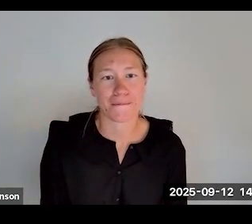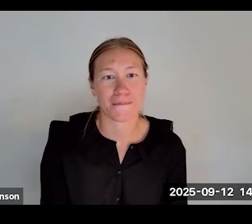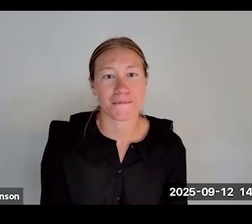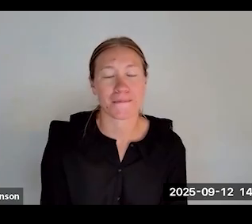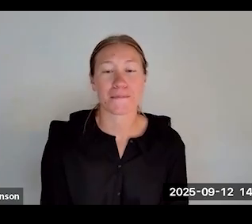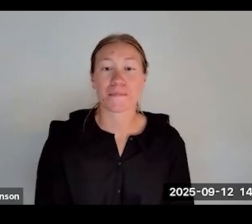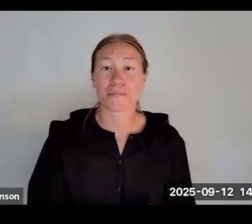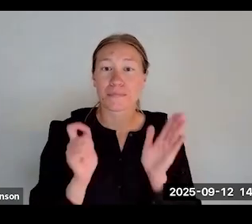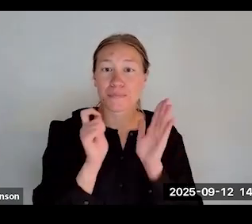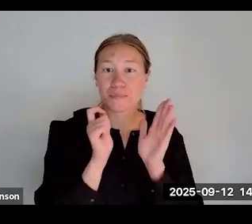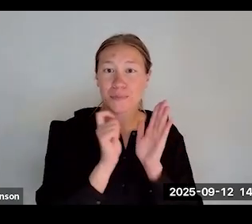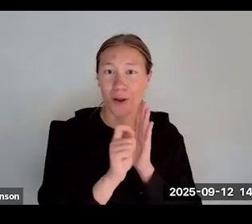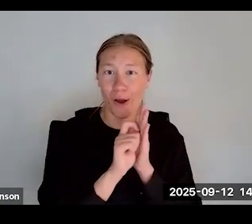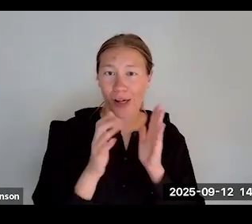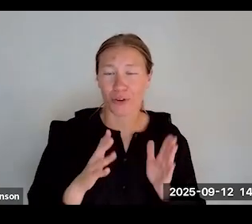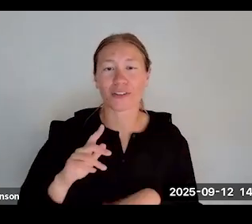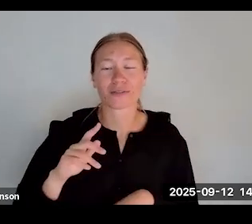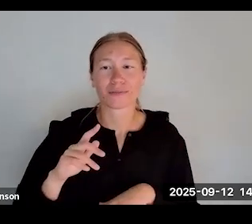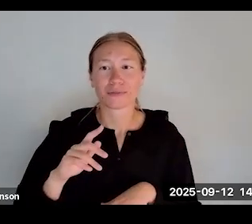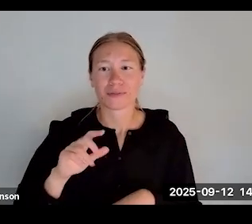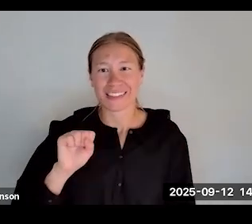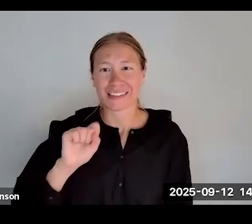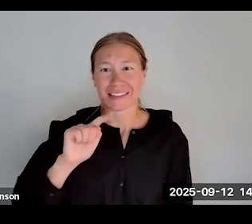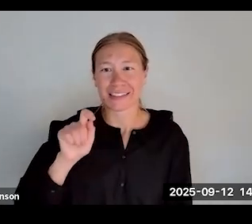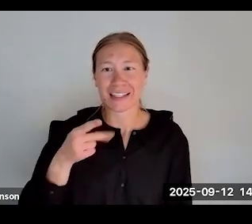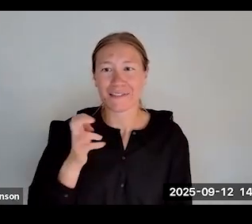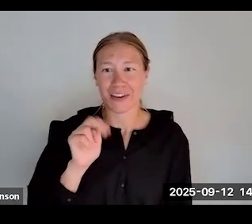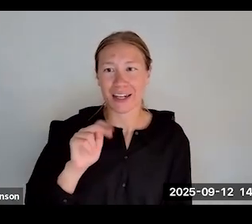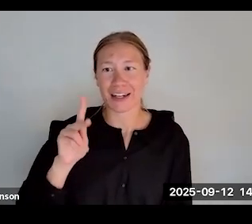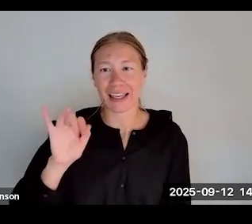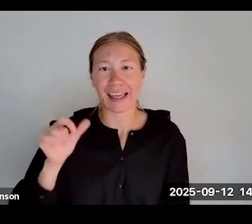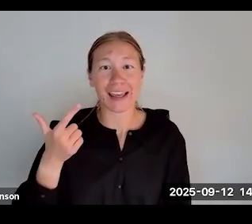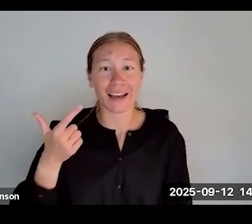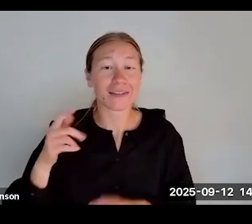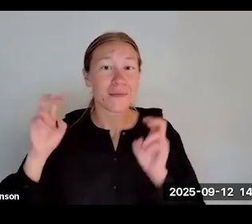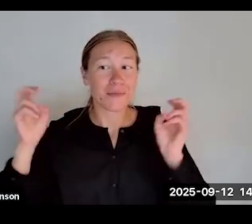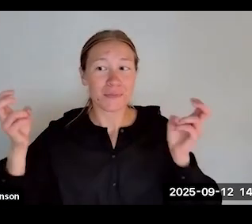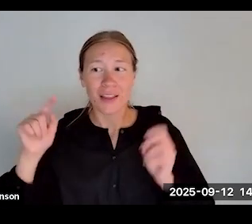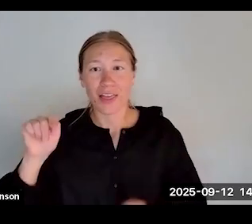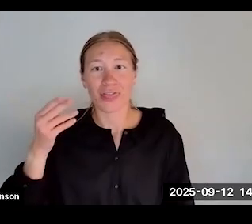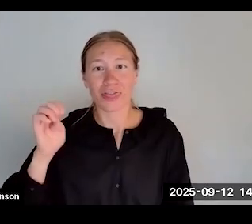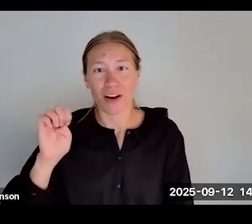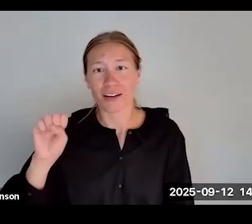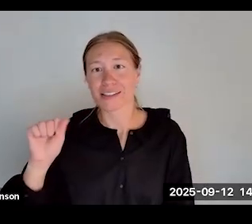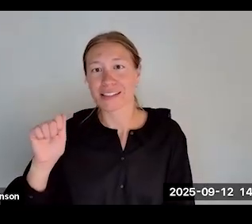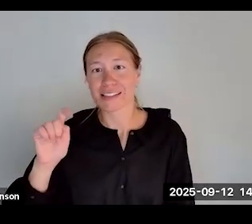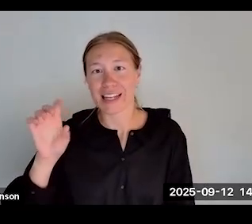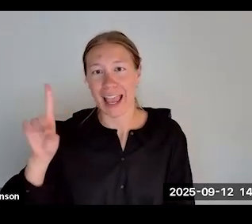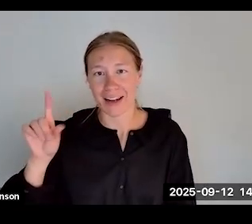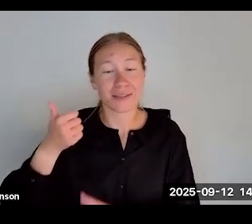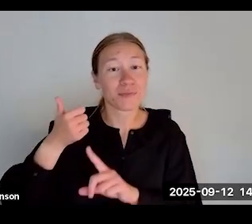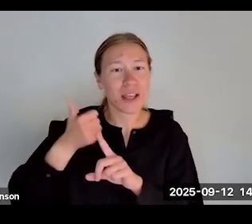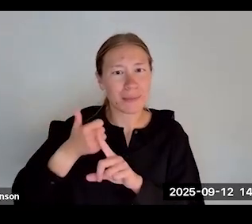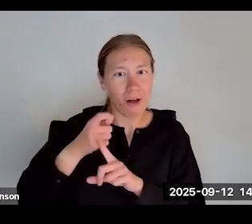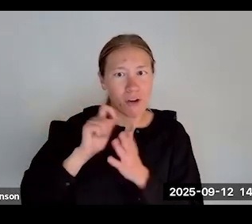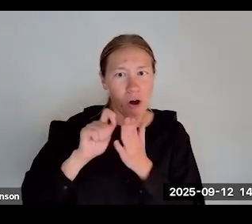This book is The Stand by Stephen King. Stephen King is actually deaf in one ear. The Stand is